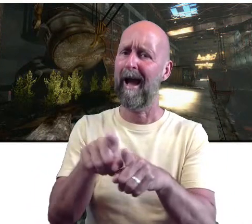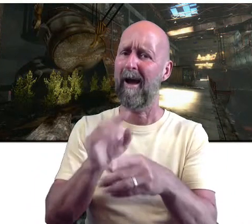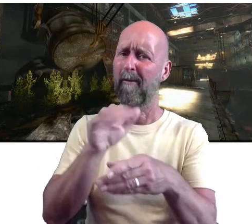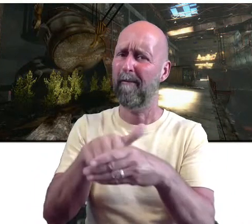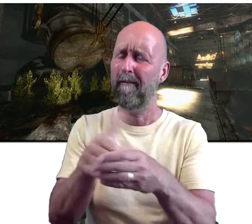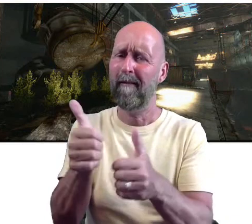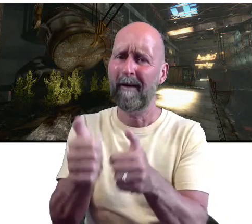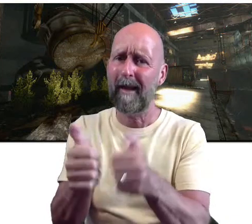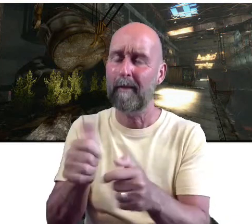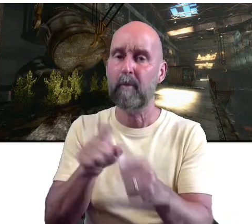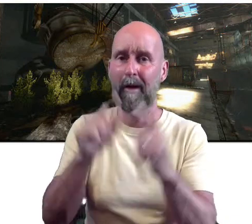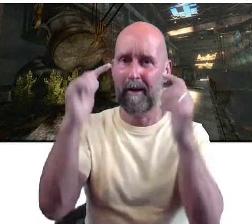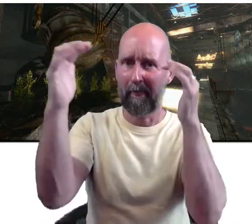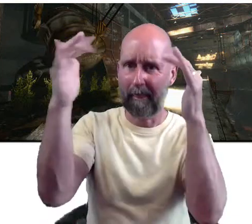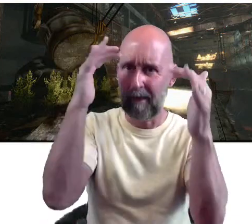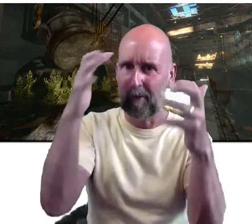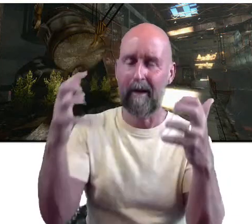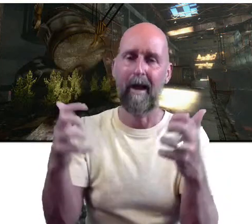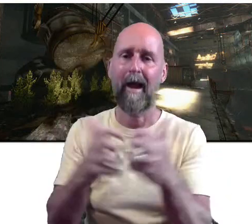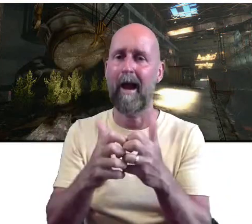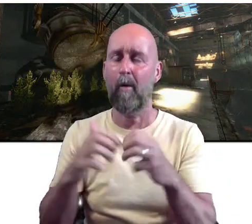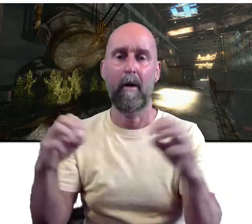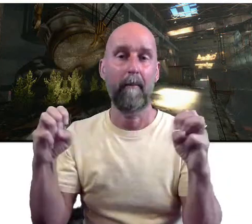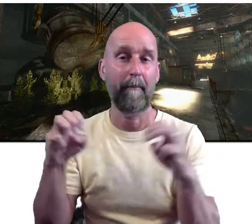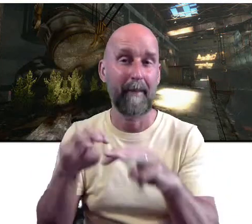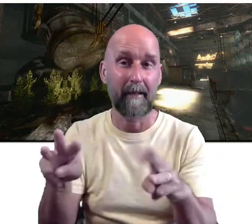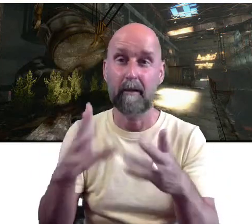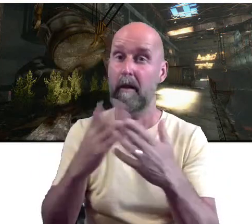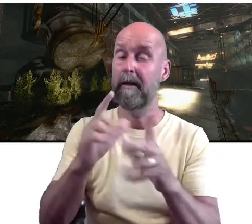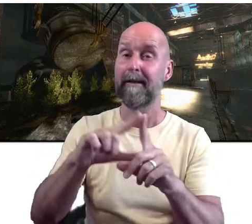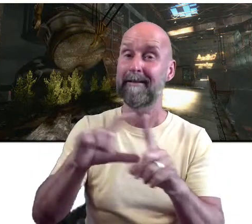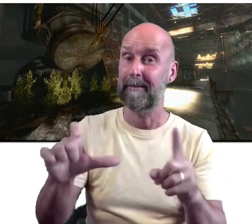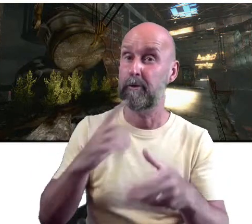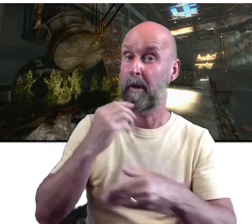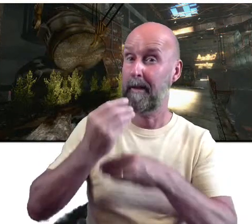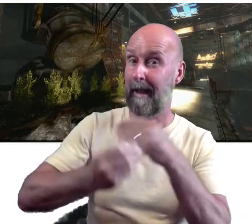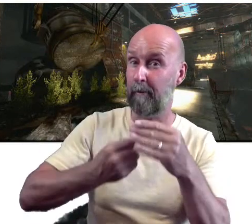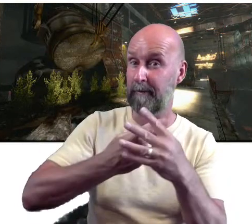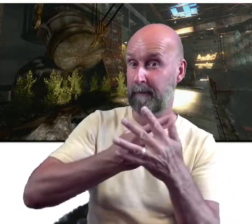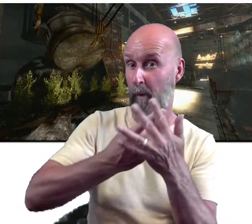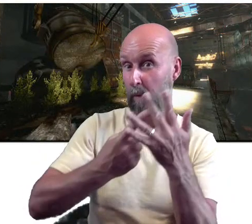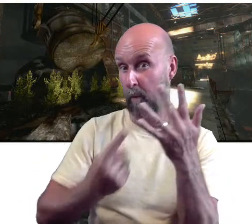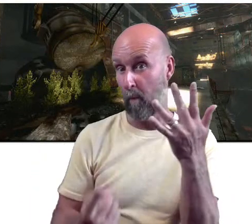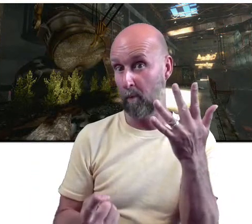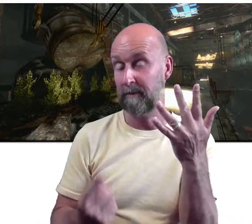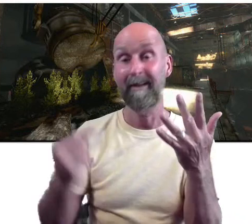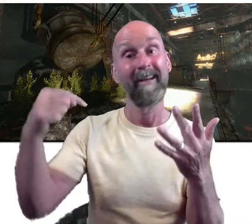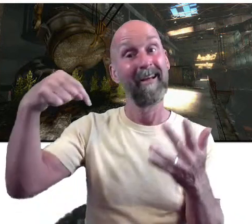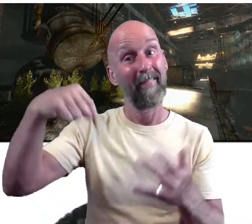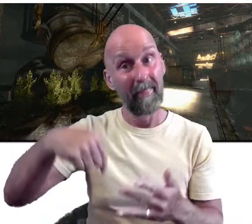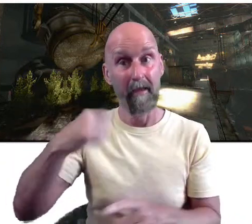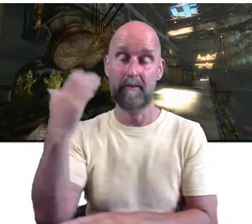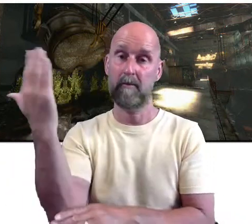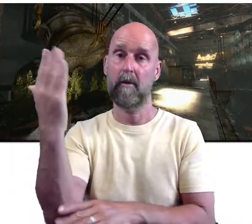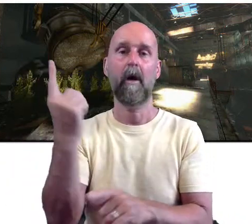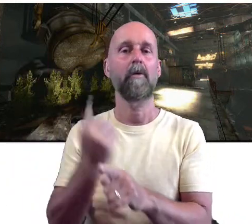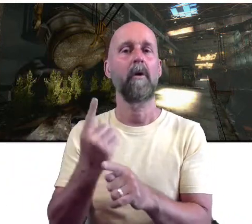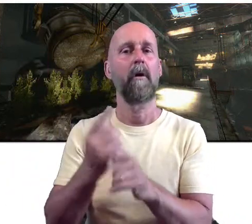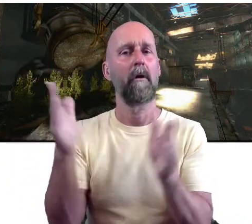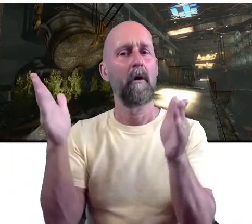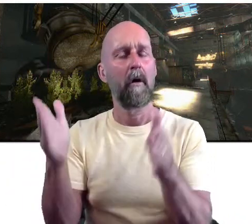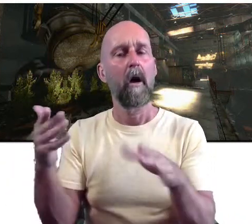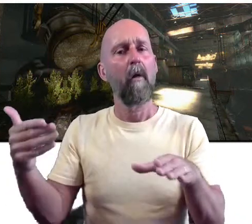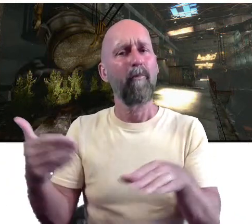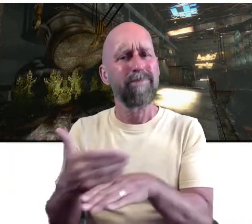to like theories around located media, play, digital narratives, all those kind of things. But in this talk, I wanted to share some of the more like practical